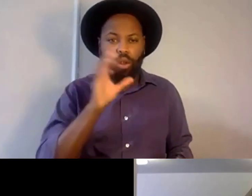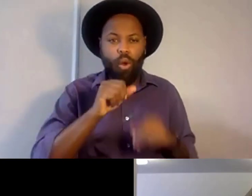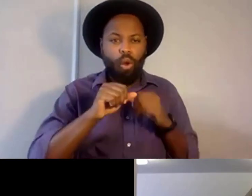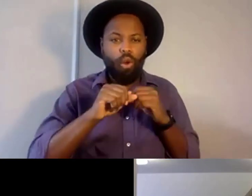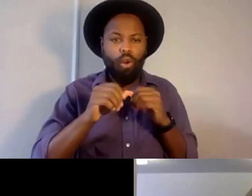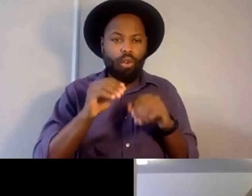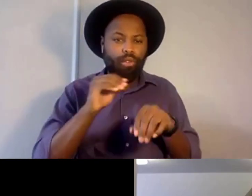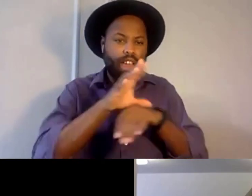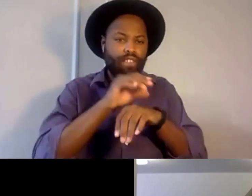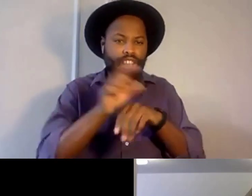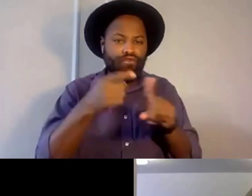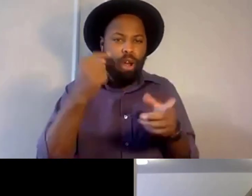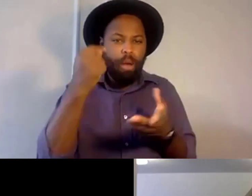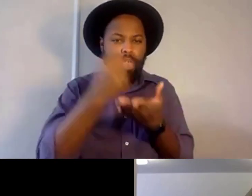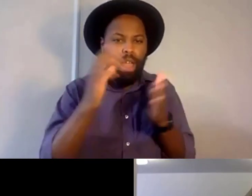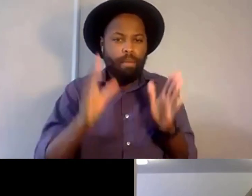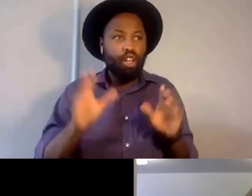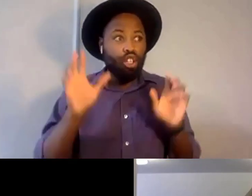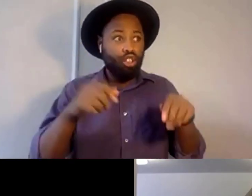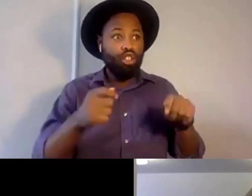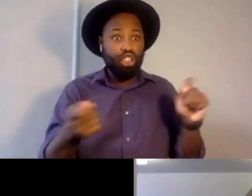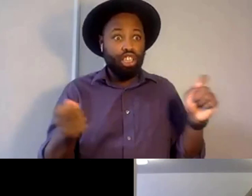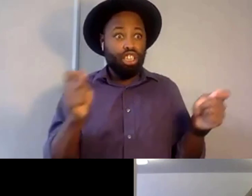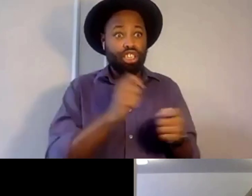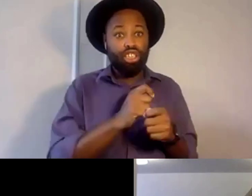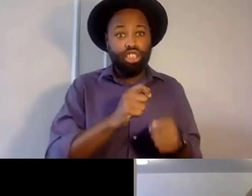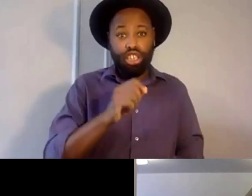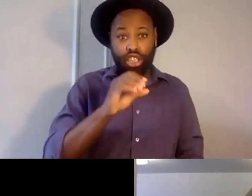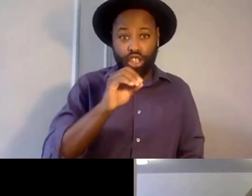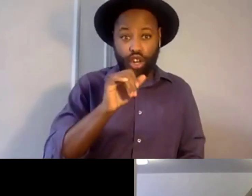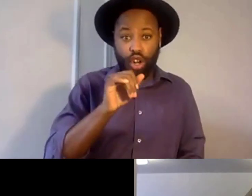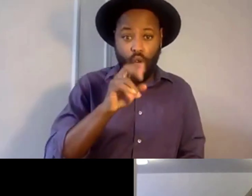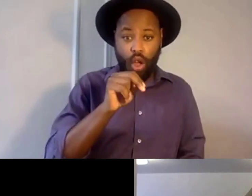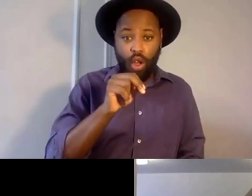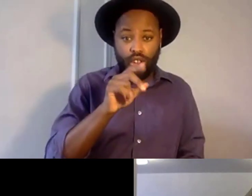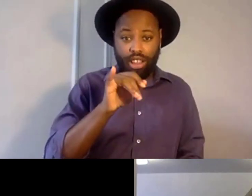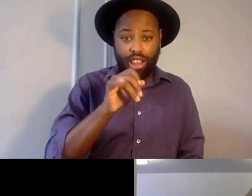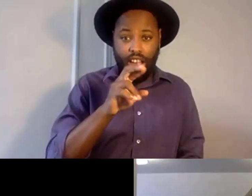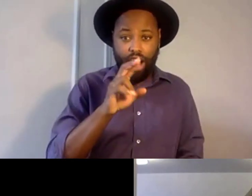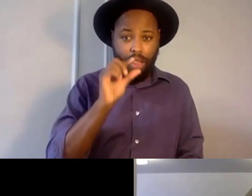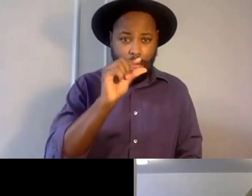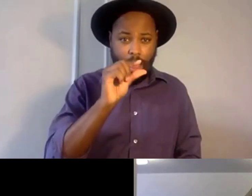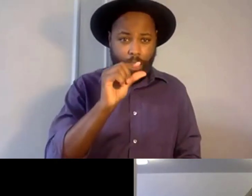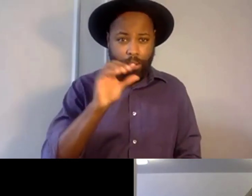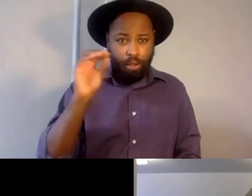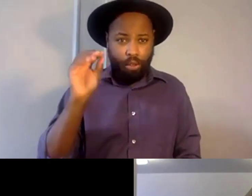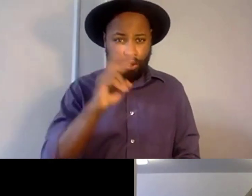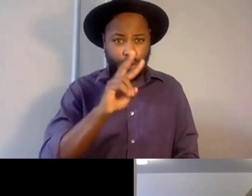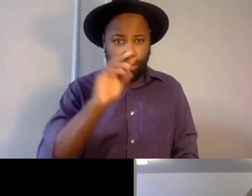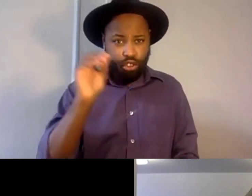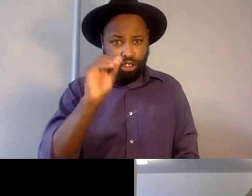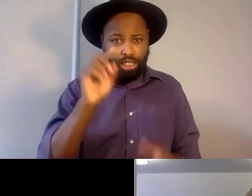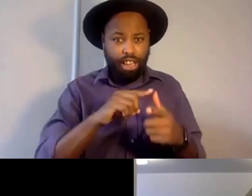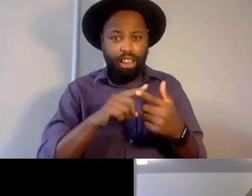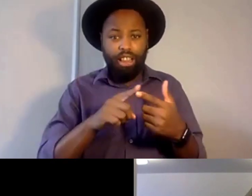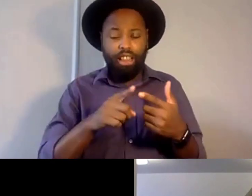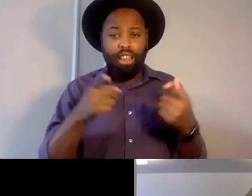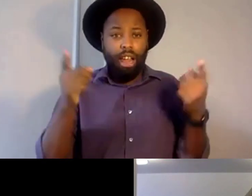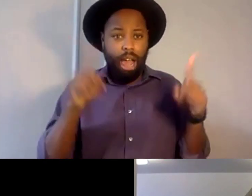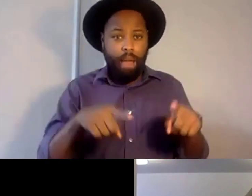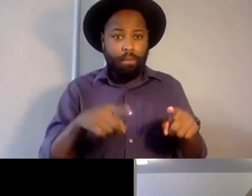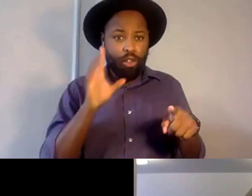that, you can change an ocean liner a little bit by 2 degrees and you end up somewhere completely different. And I